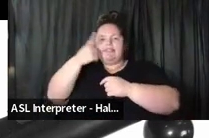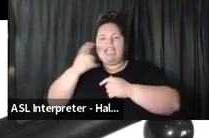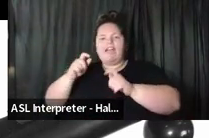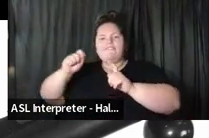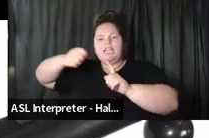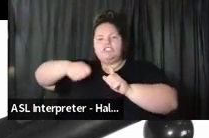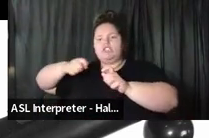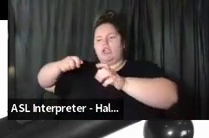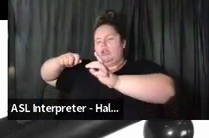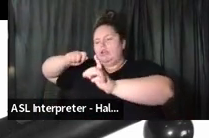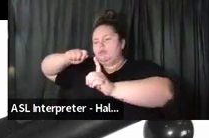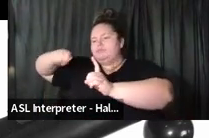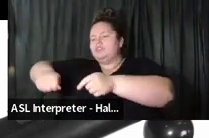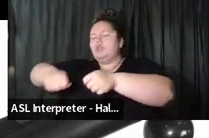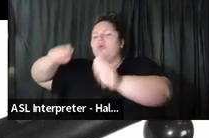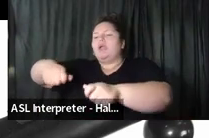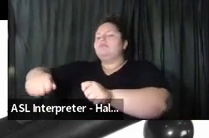perfect marshmallow.